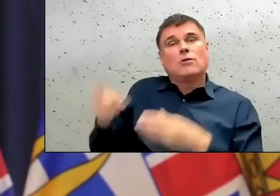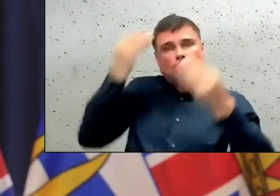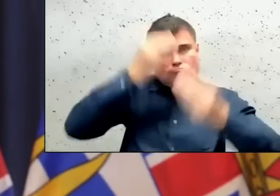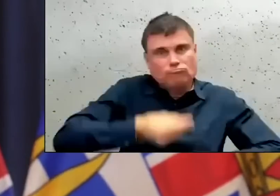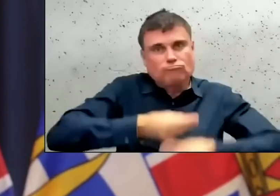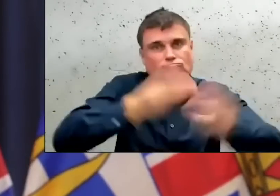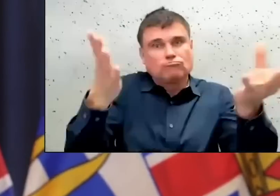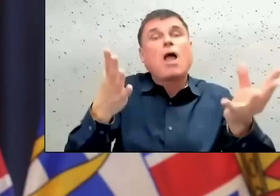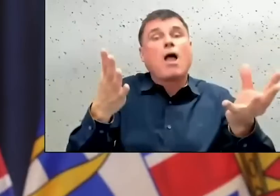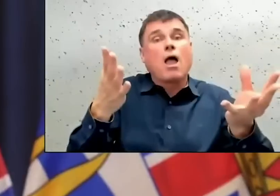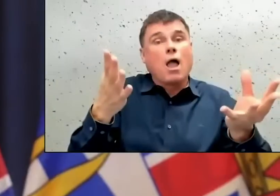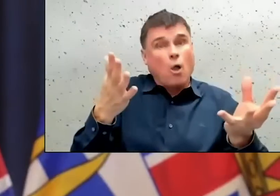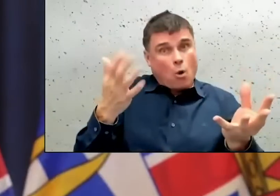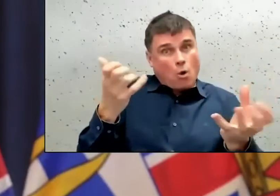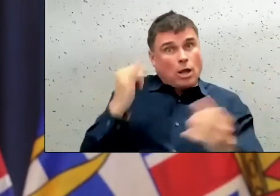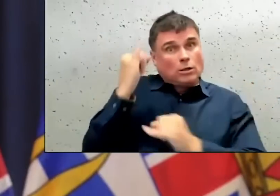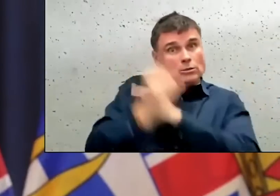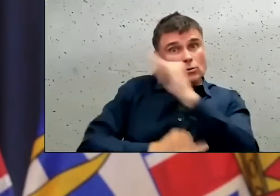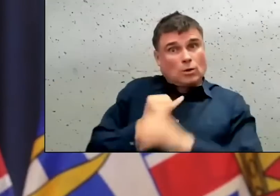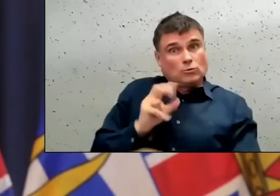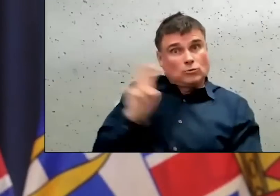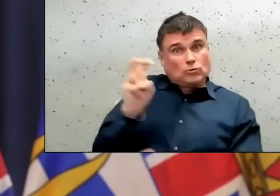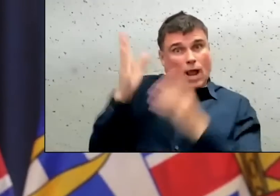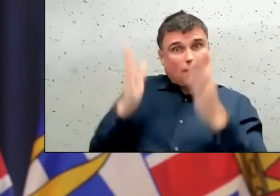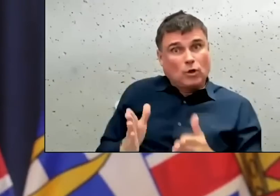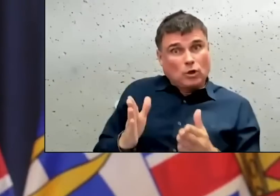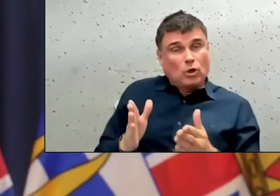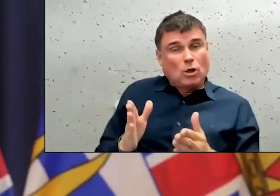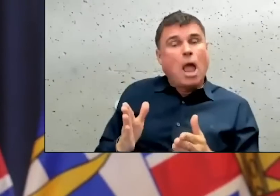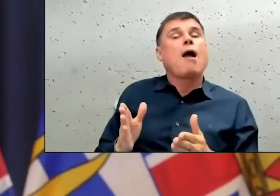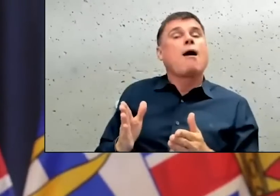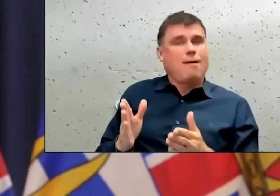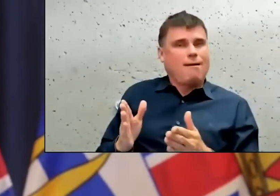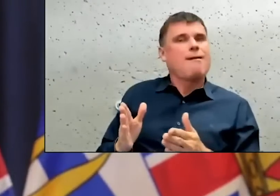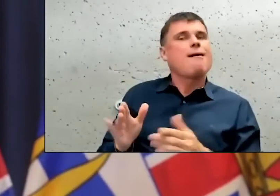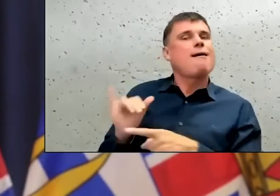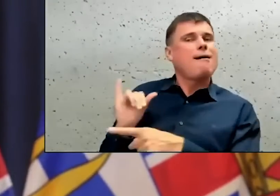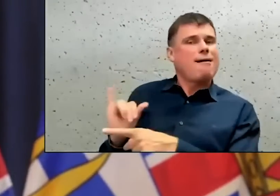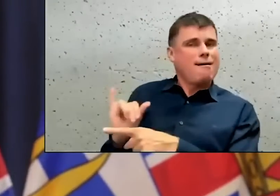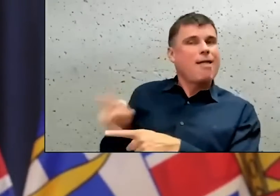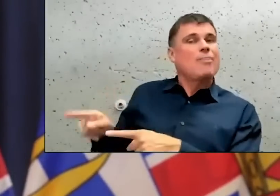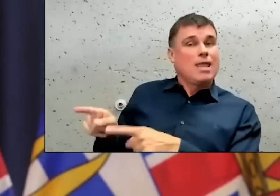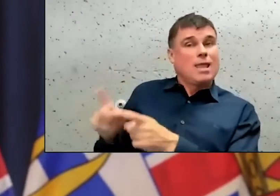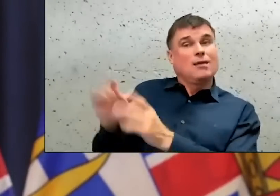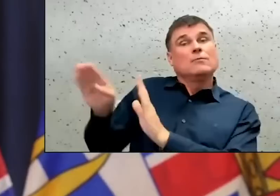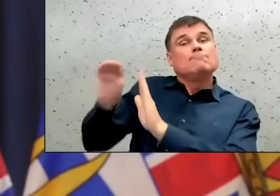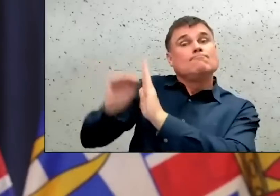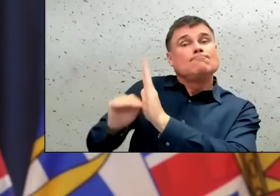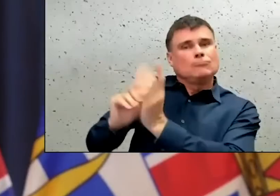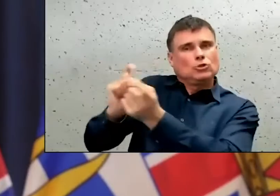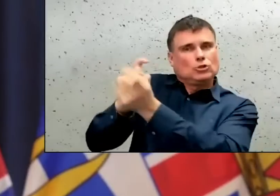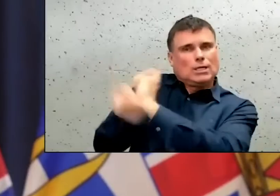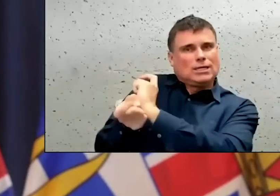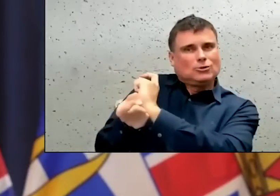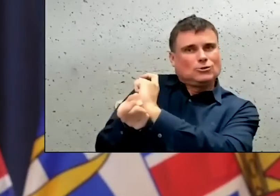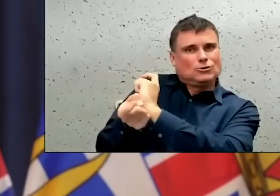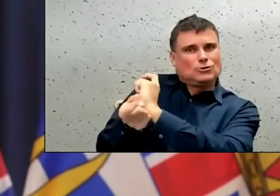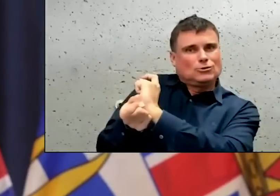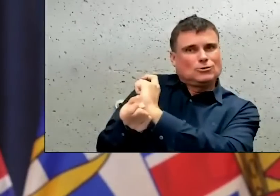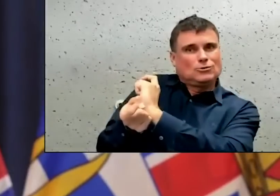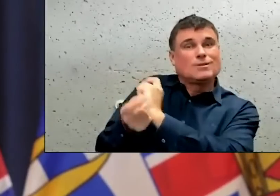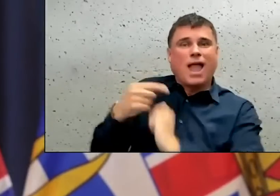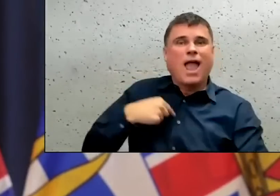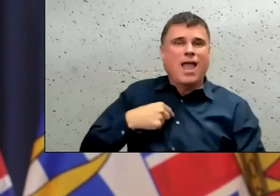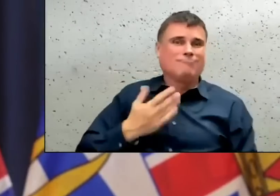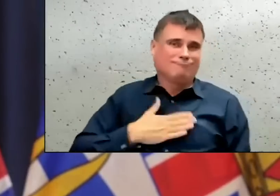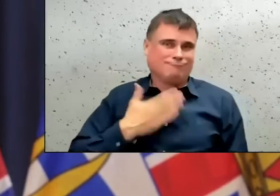considered fully immunized, the situation continues to evolve and quite quickly. But I was very pleased to see the